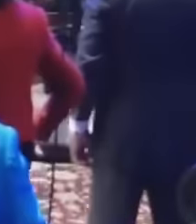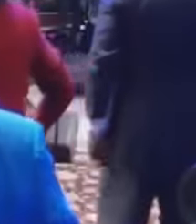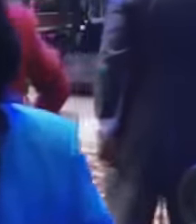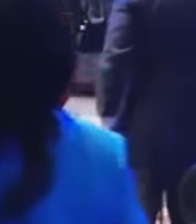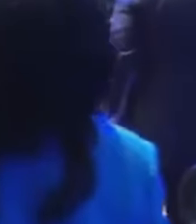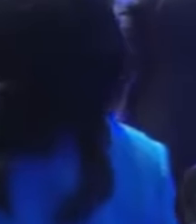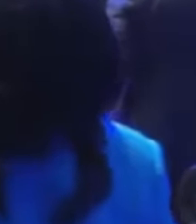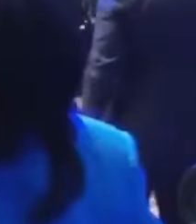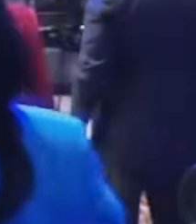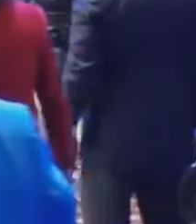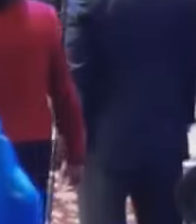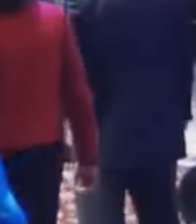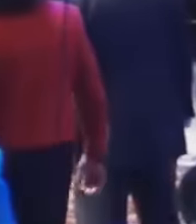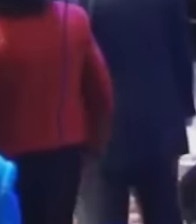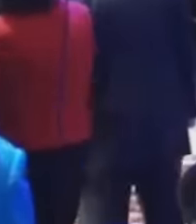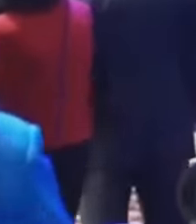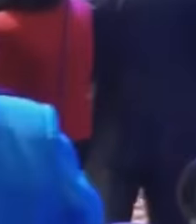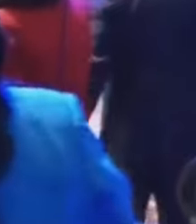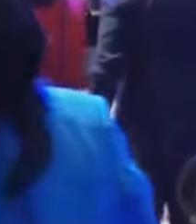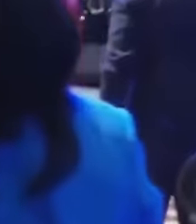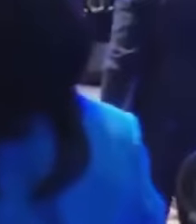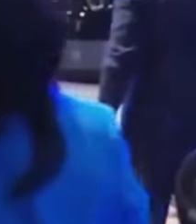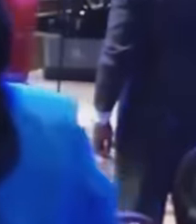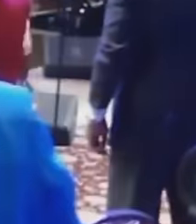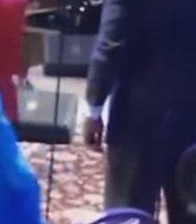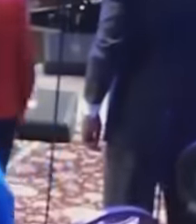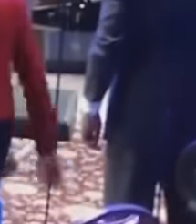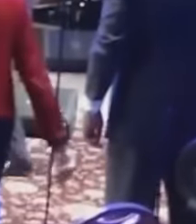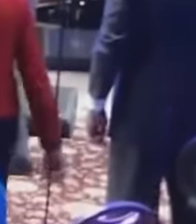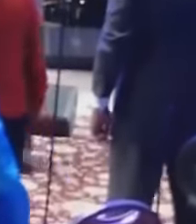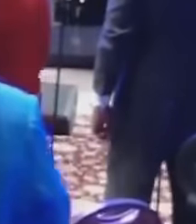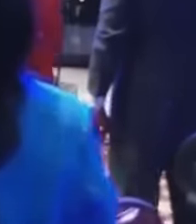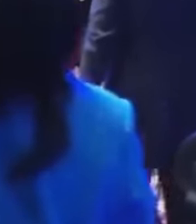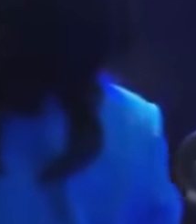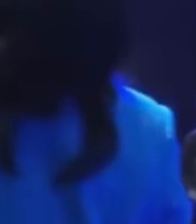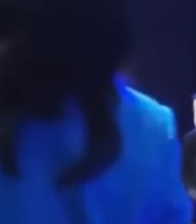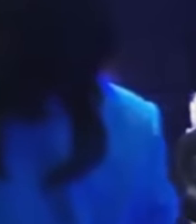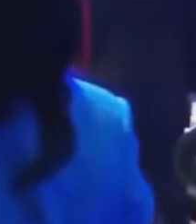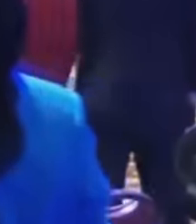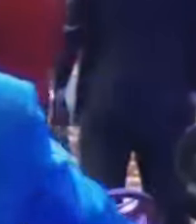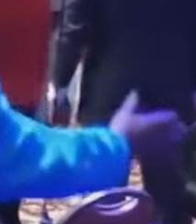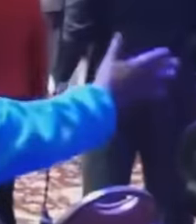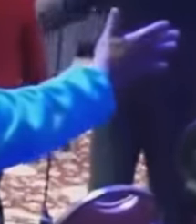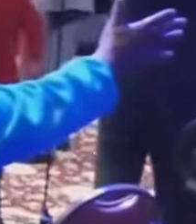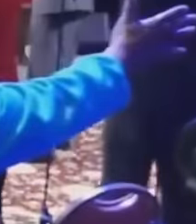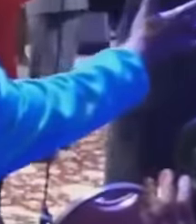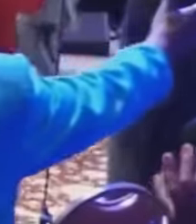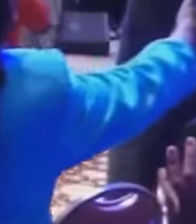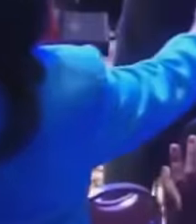do after you lay your burdens down? If I'ma lay my burdens down, I'ma pick my praise